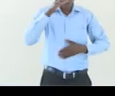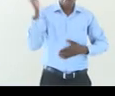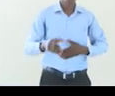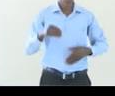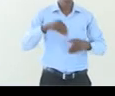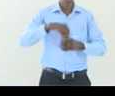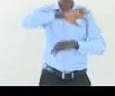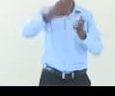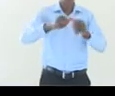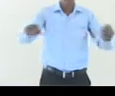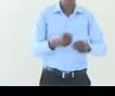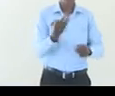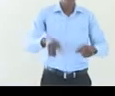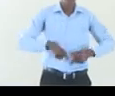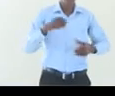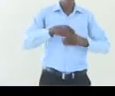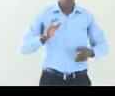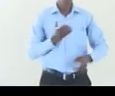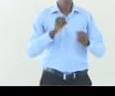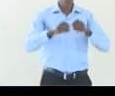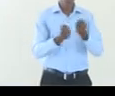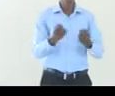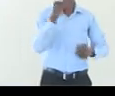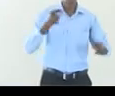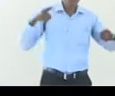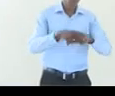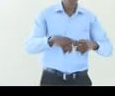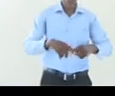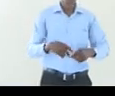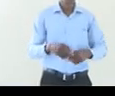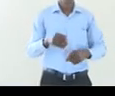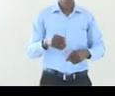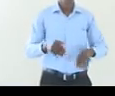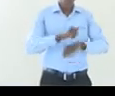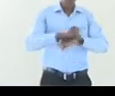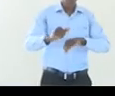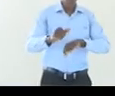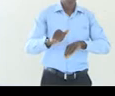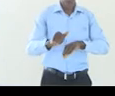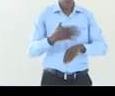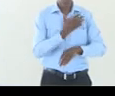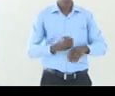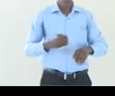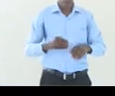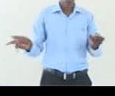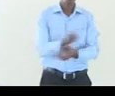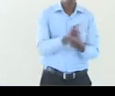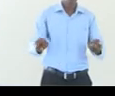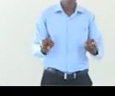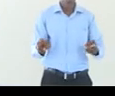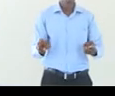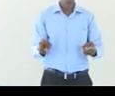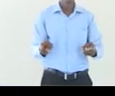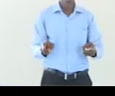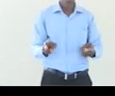ethnic bigotry is an affront on the gospel and the values of the kingdom. The epidemic of greed and avarice, the preponderance of